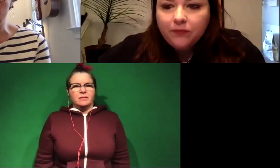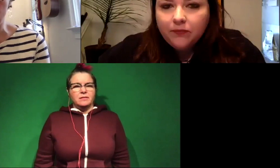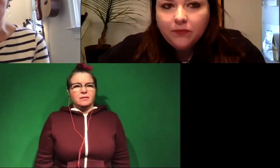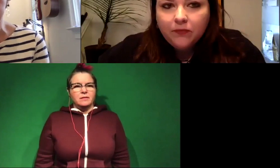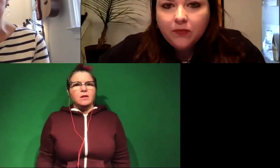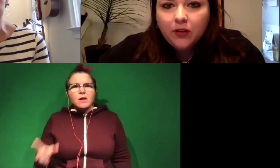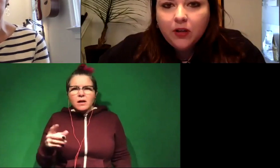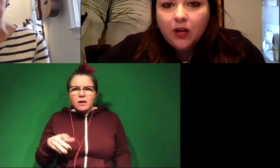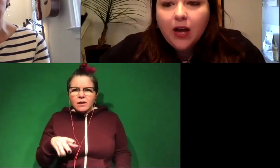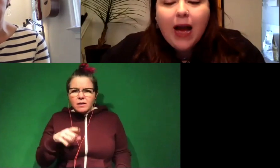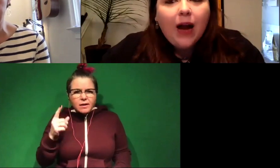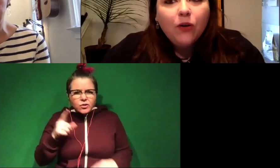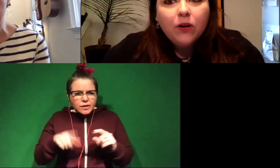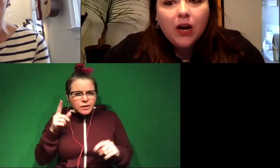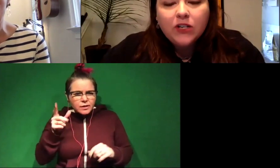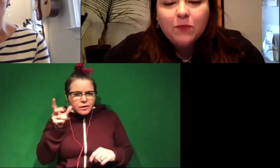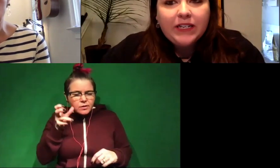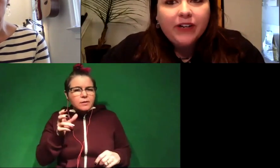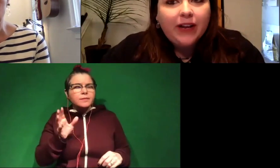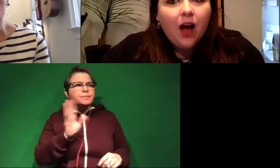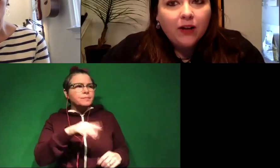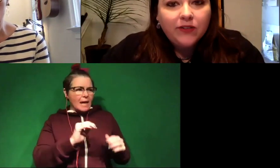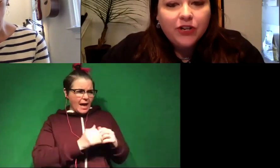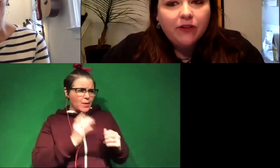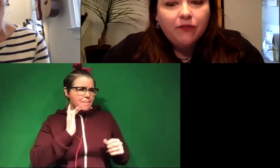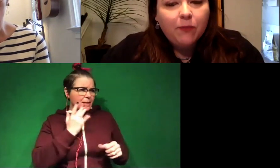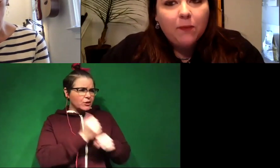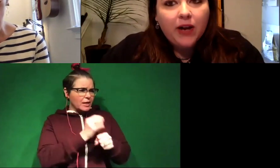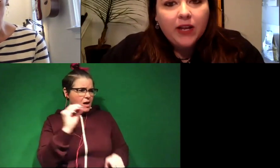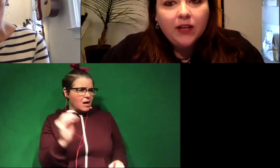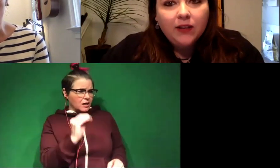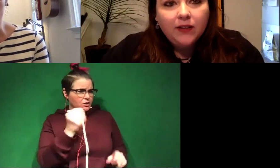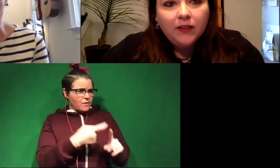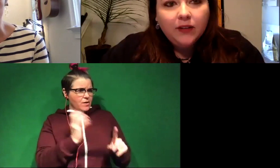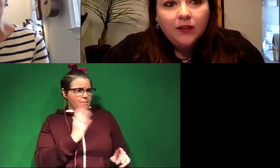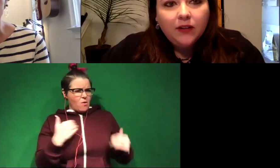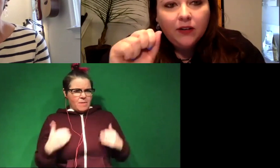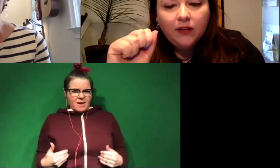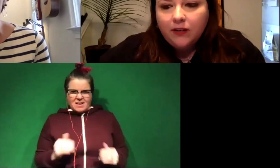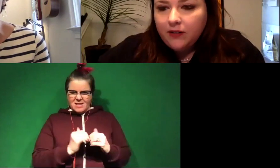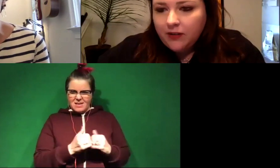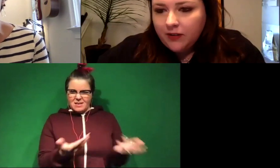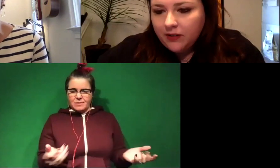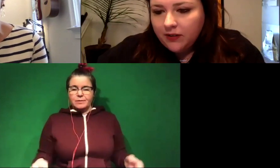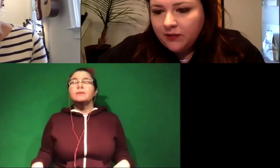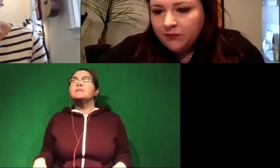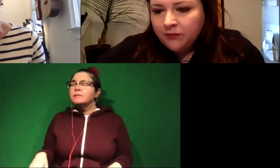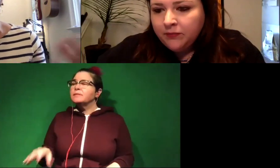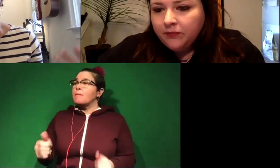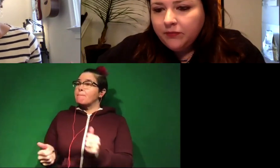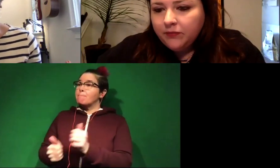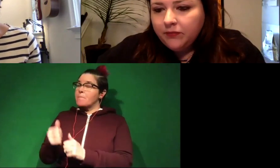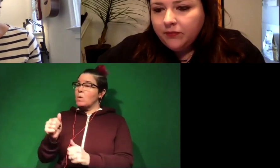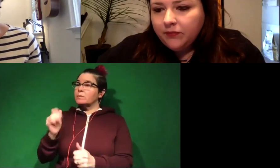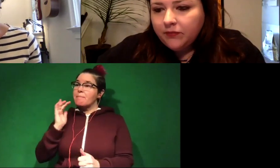You cut out for the last part. How do bacteria get oxygen from our body? So most bacteria on